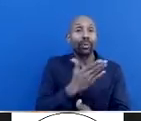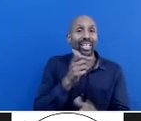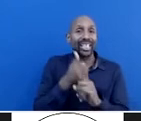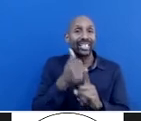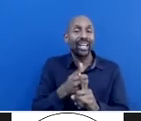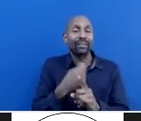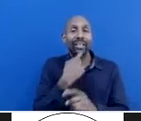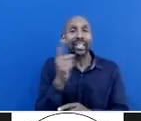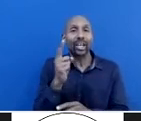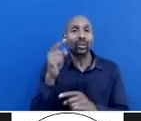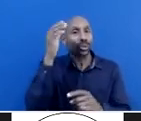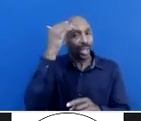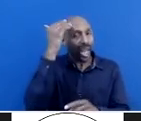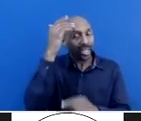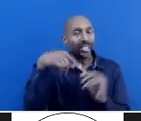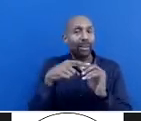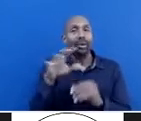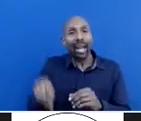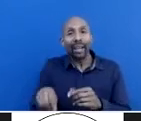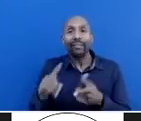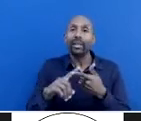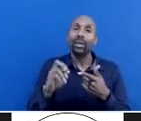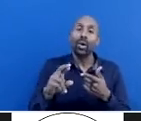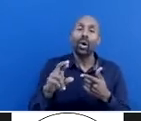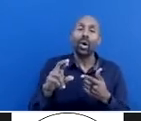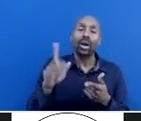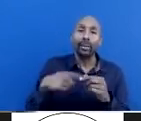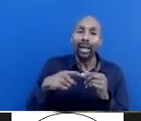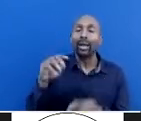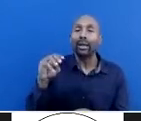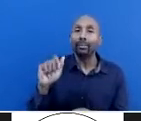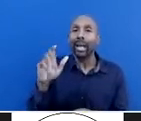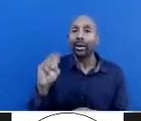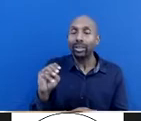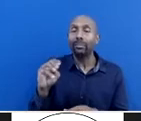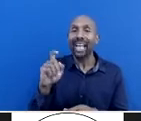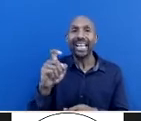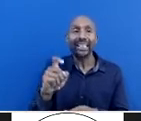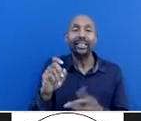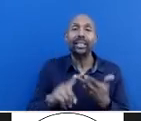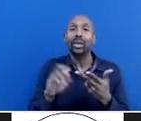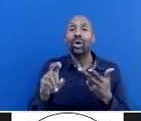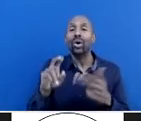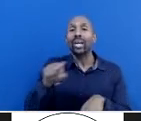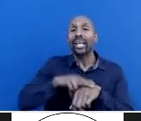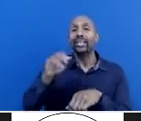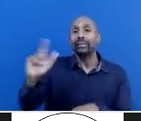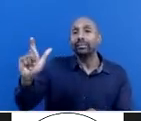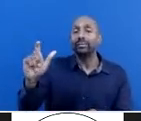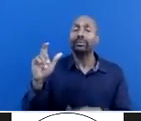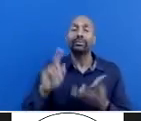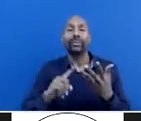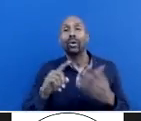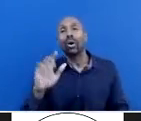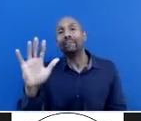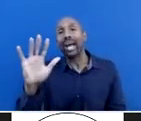to Malcolm X, that was pointing you to the Nation of Islam, that was pointing you to the 5%ers and the nations of gods and earths,